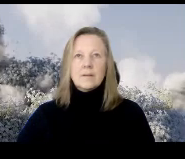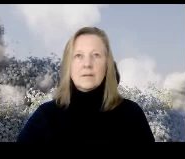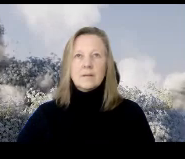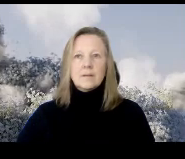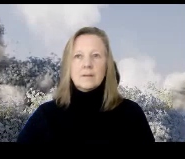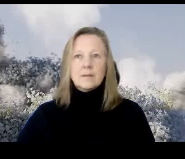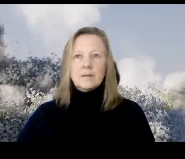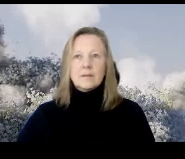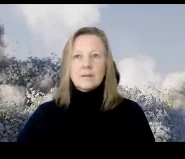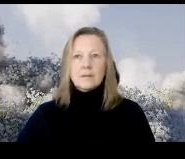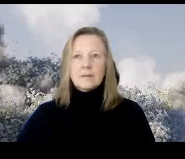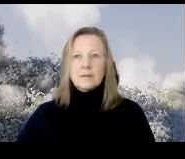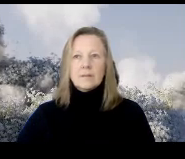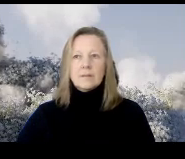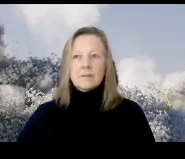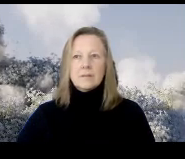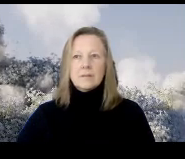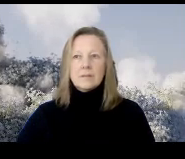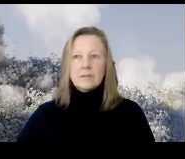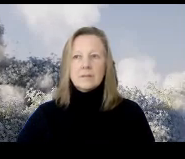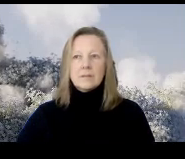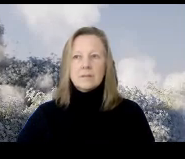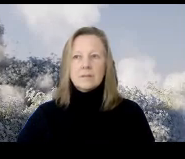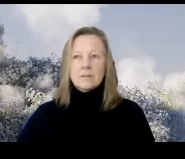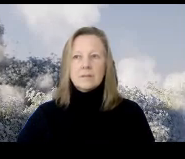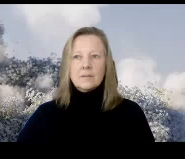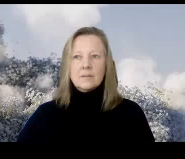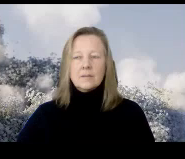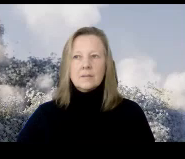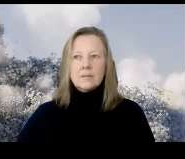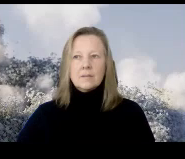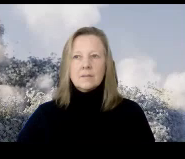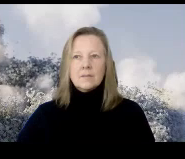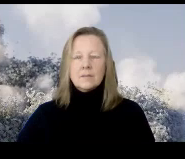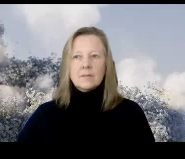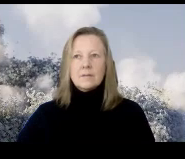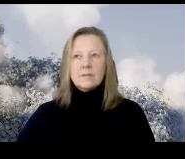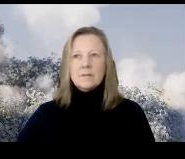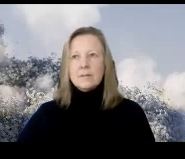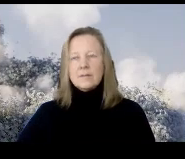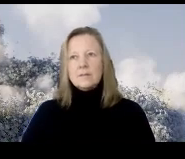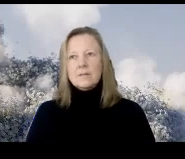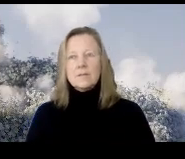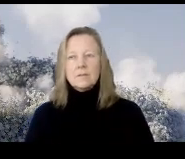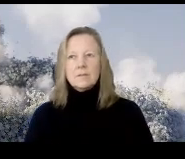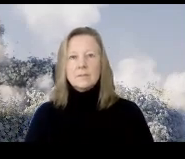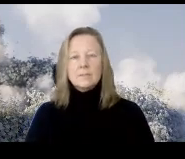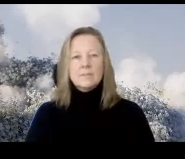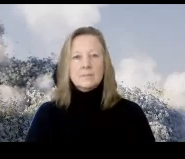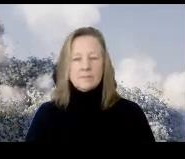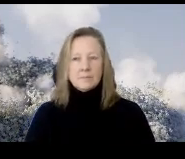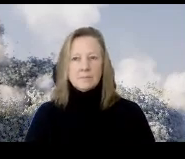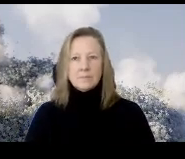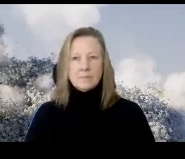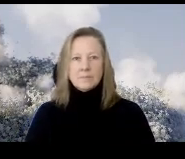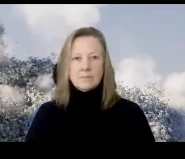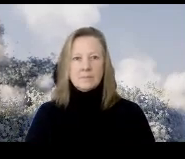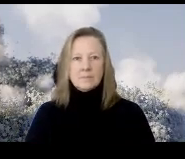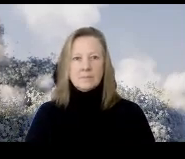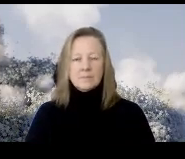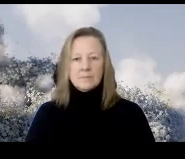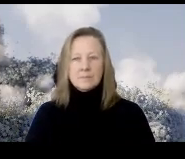29% no. So thank you. And for those of you who are required the employment services, Manitoba Start is